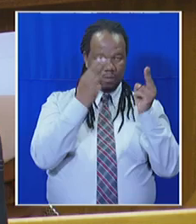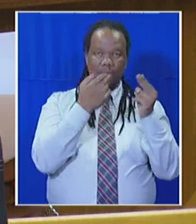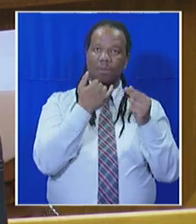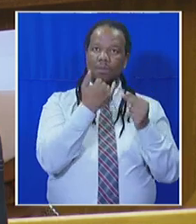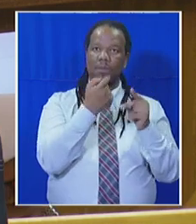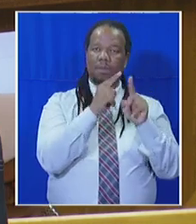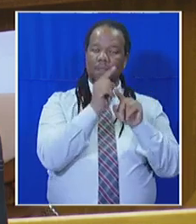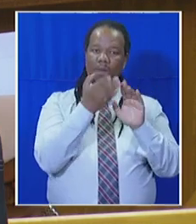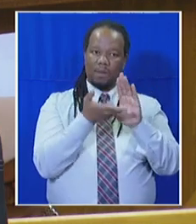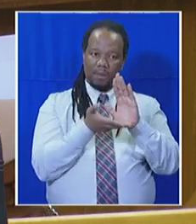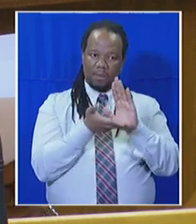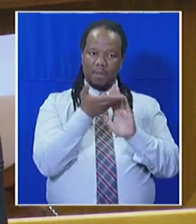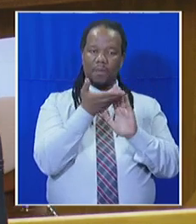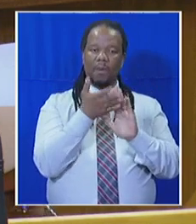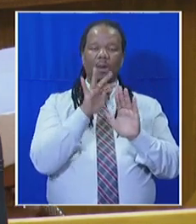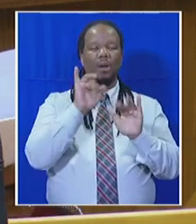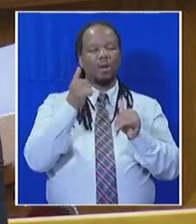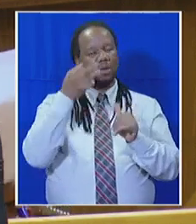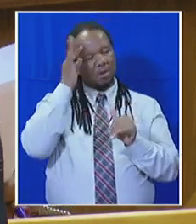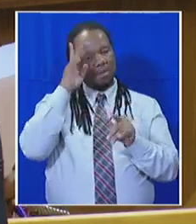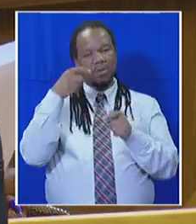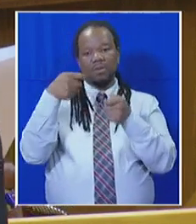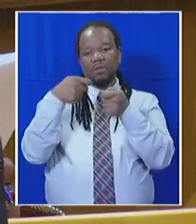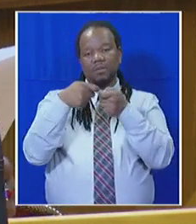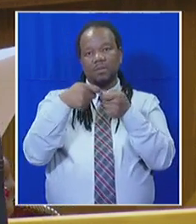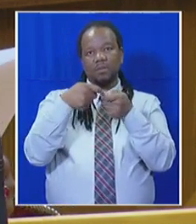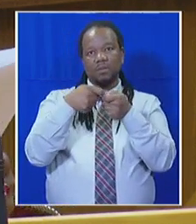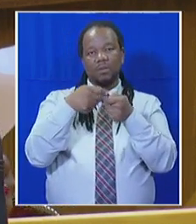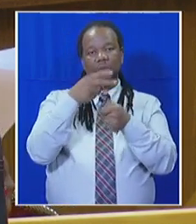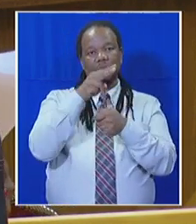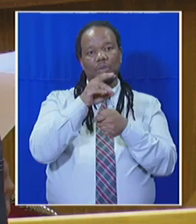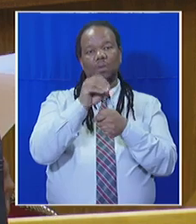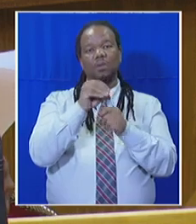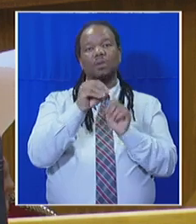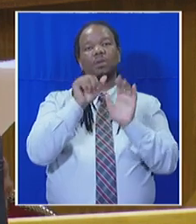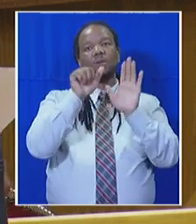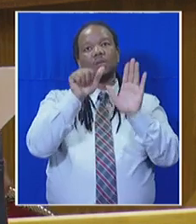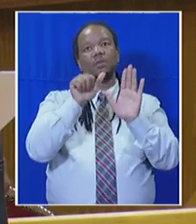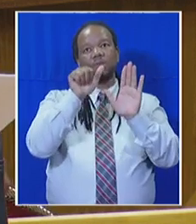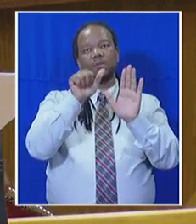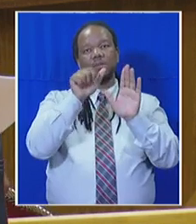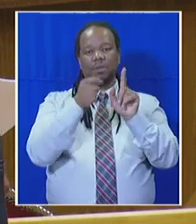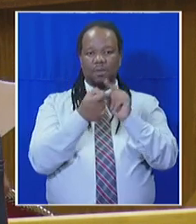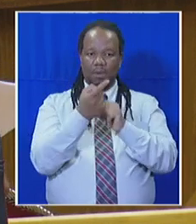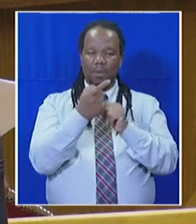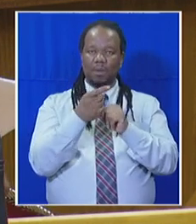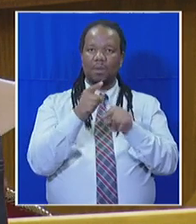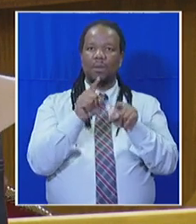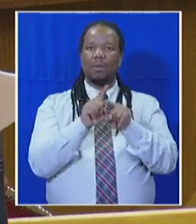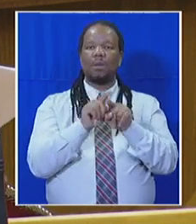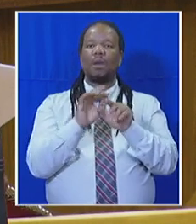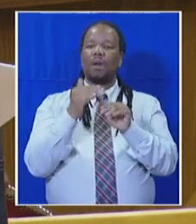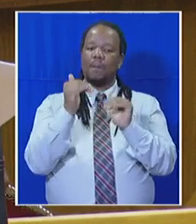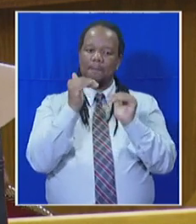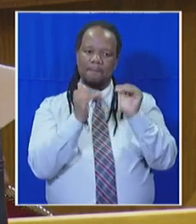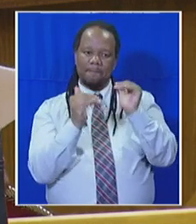increases and government subsidy of the same for 2016 must be allowed for, and the necessary adjustment